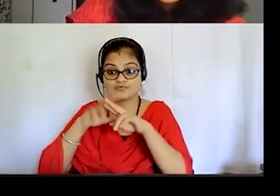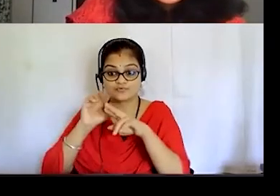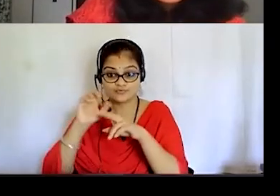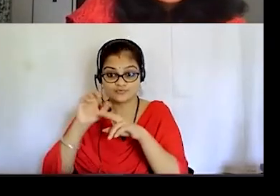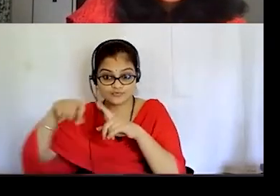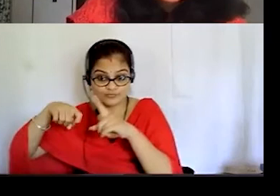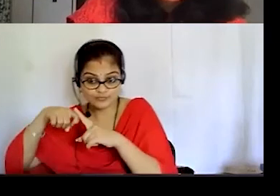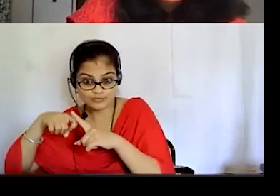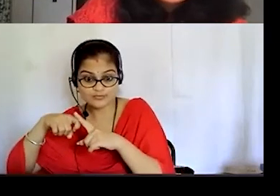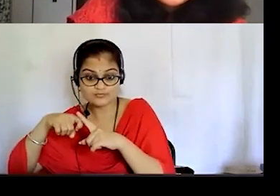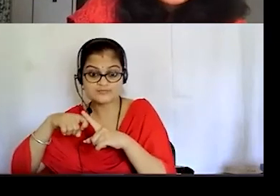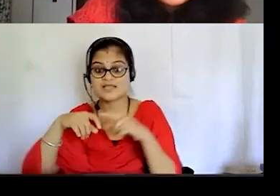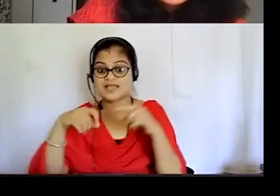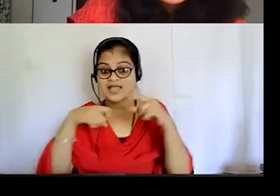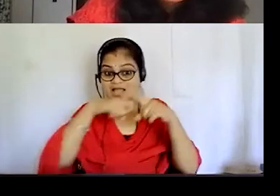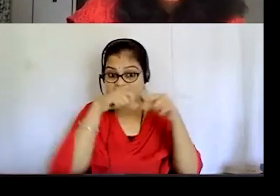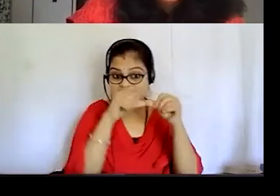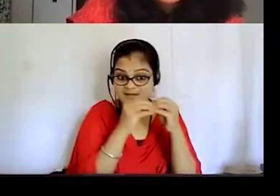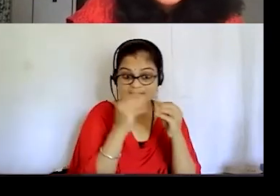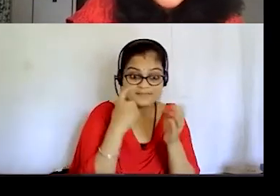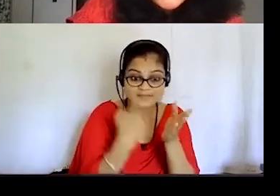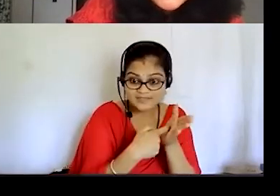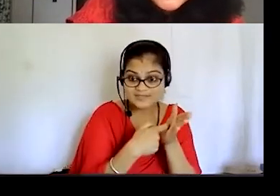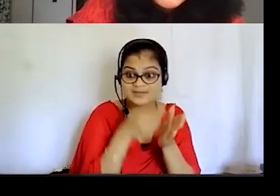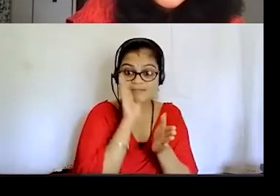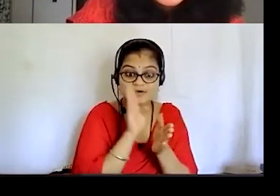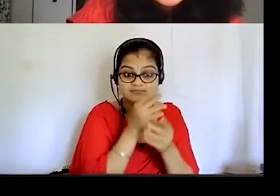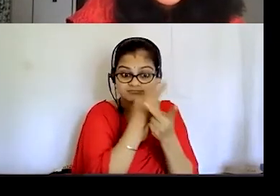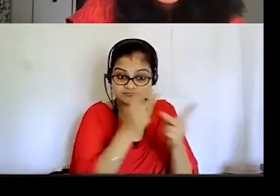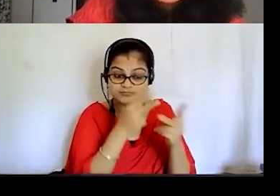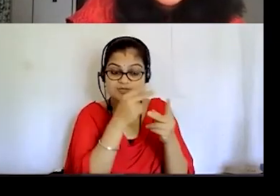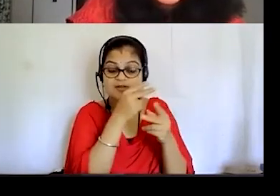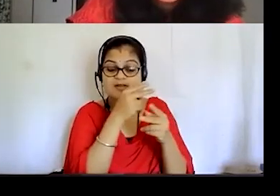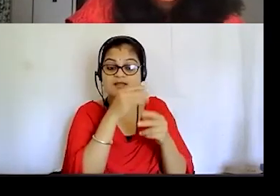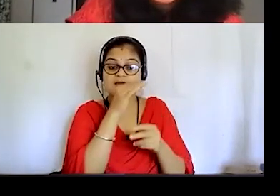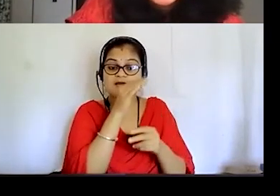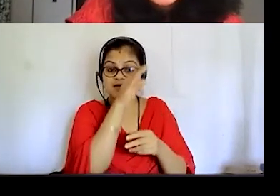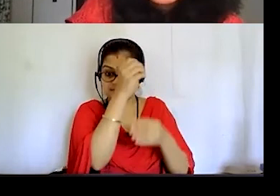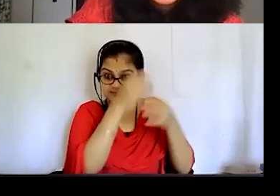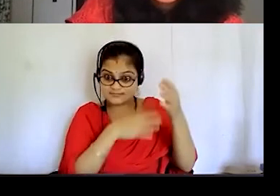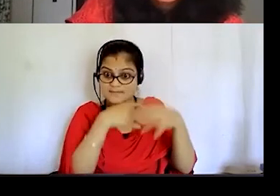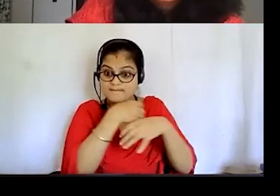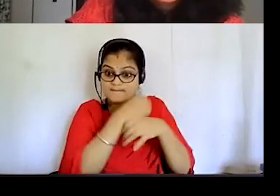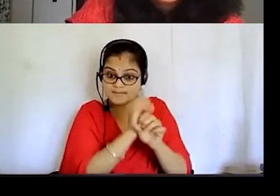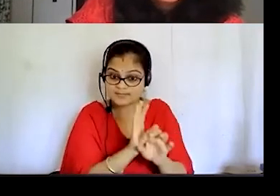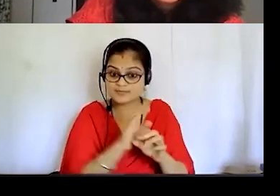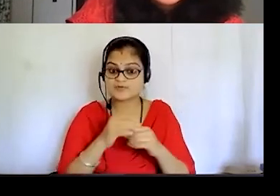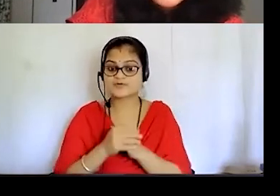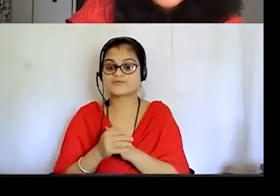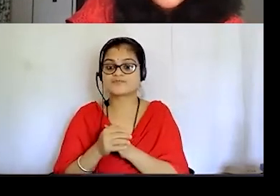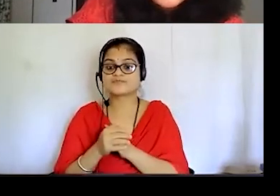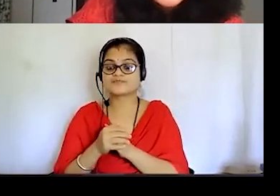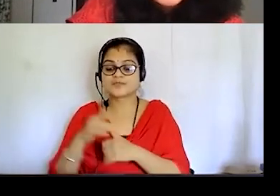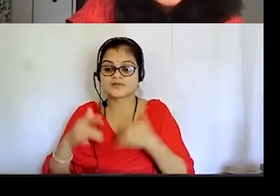fusion group, Kabir Cafe, performs songs of Kabir composed with layers of musical motifs